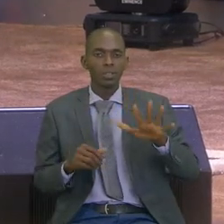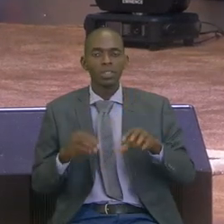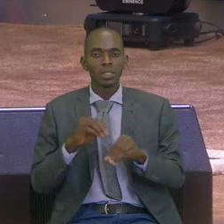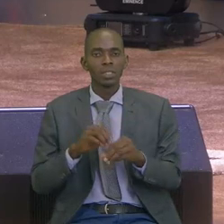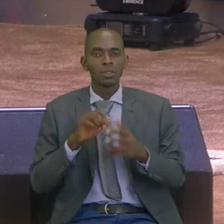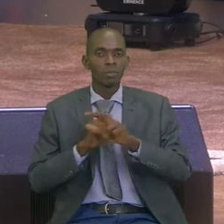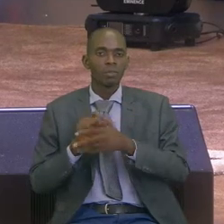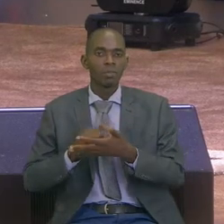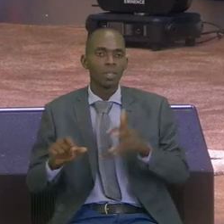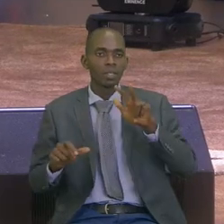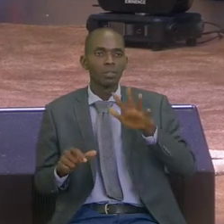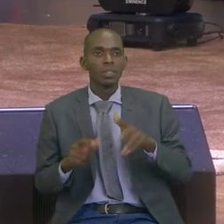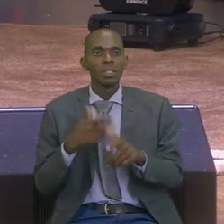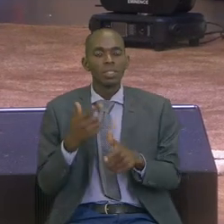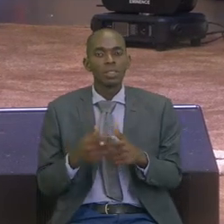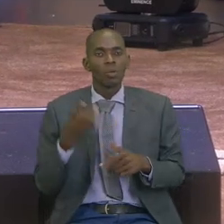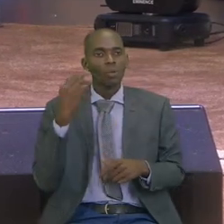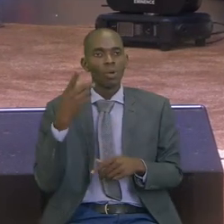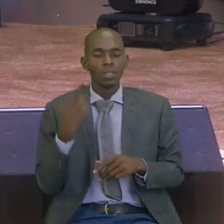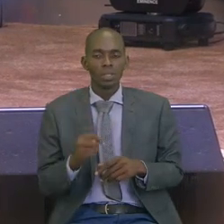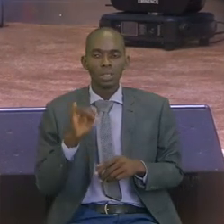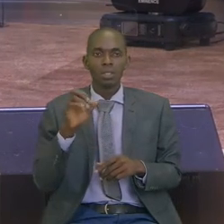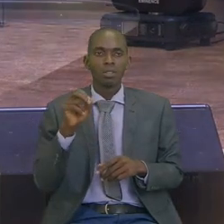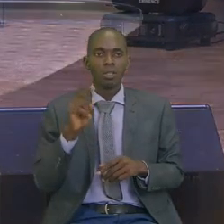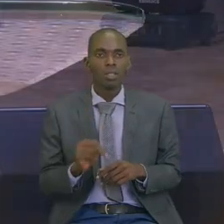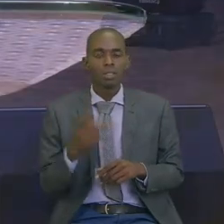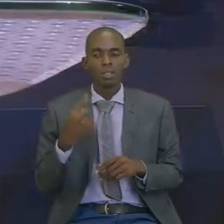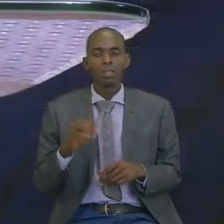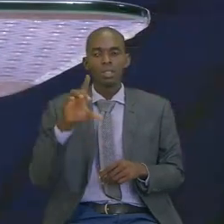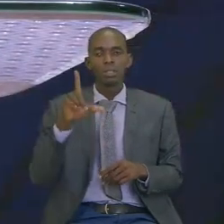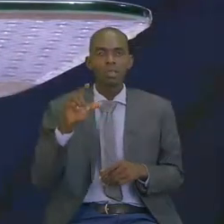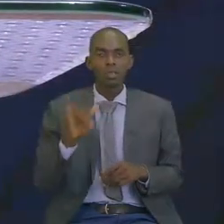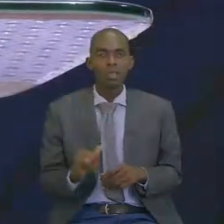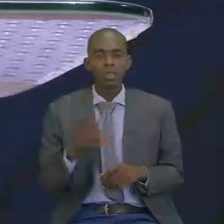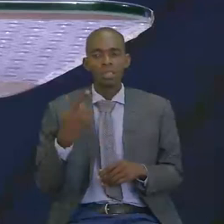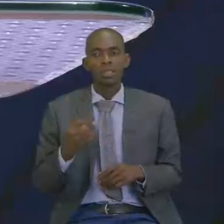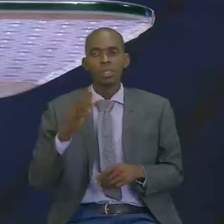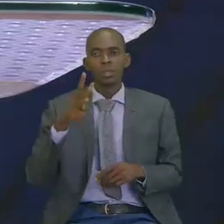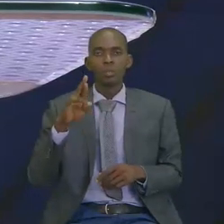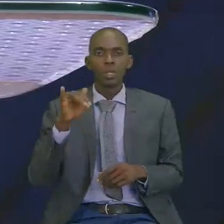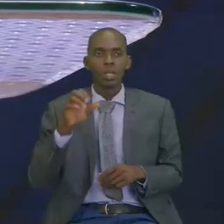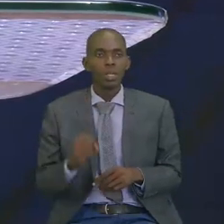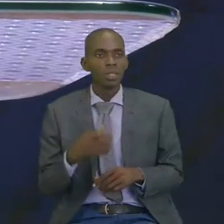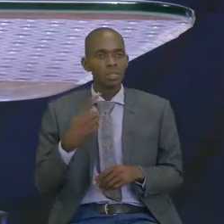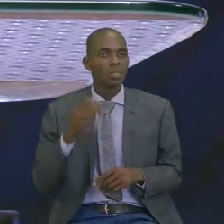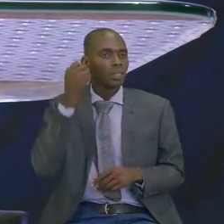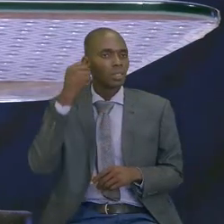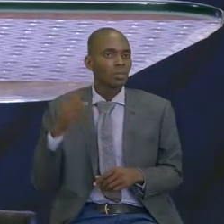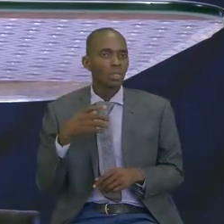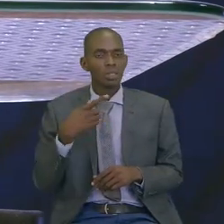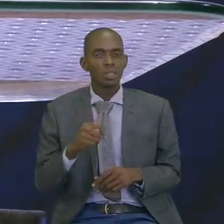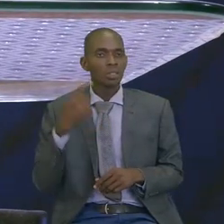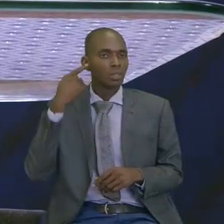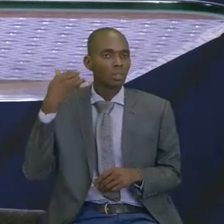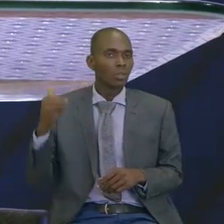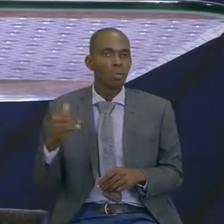it says, then was the iron, the clay, the brass, the silver, and the gold broken